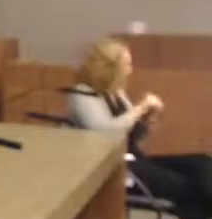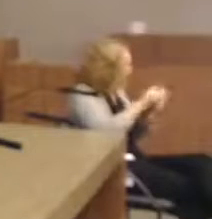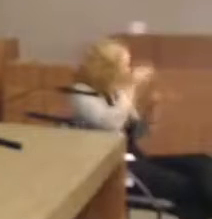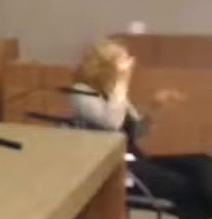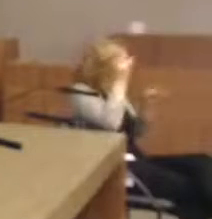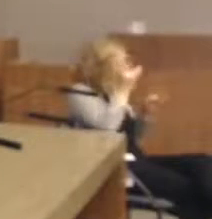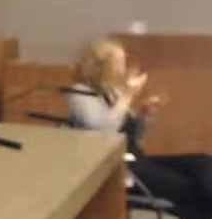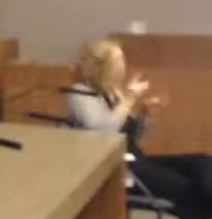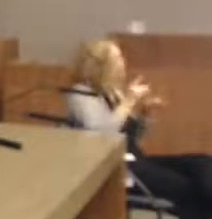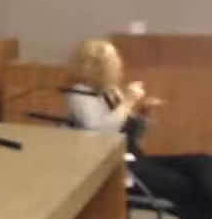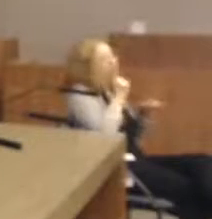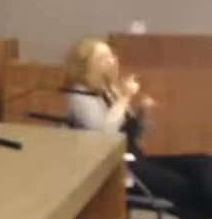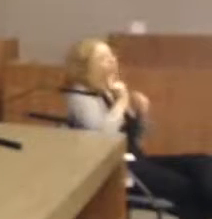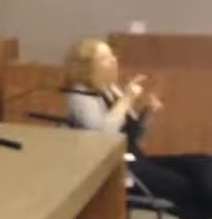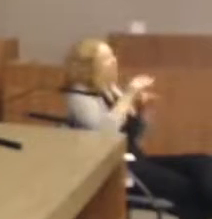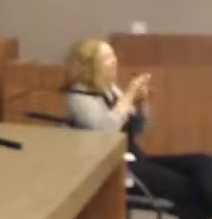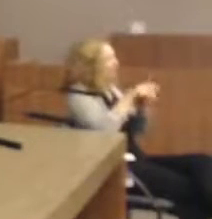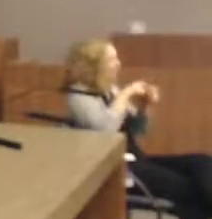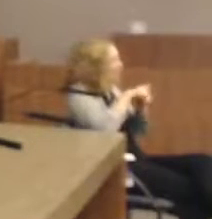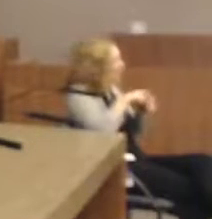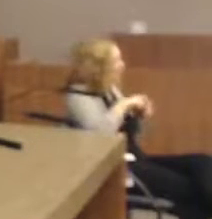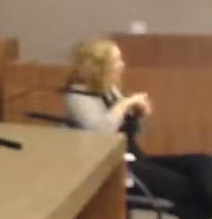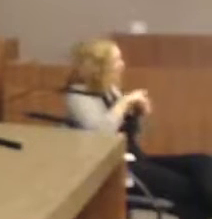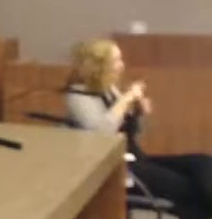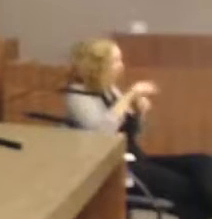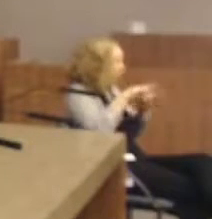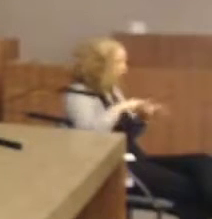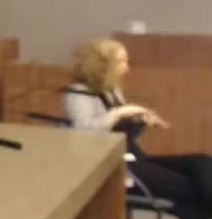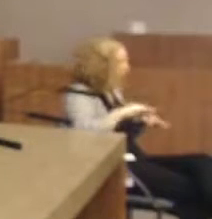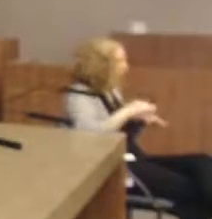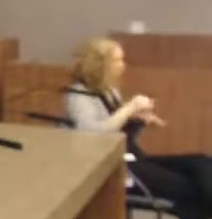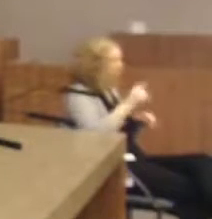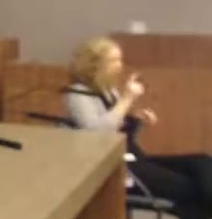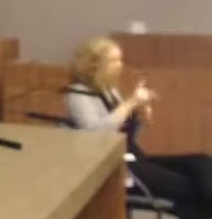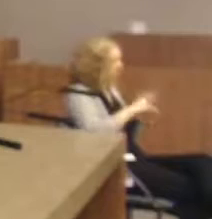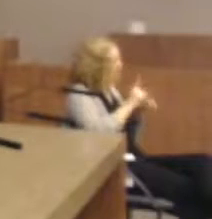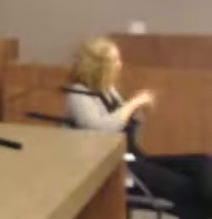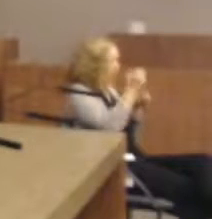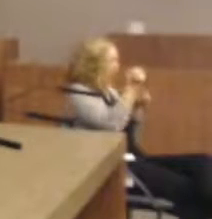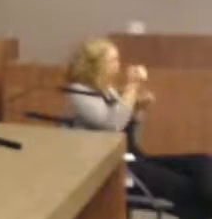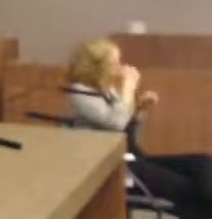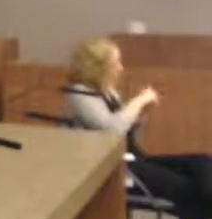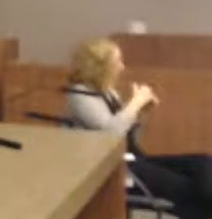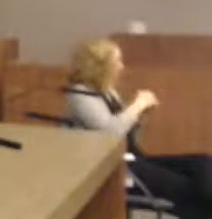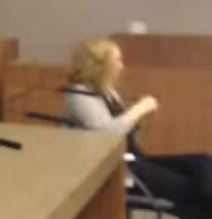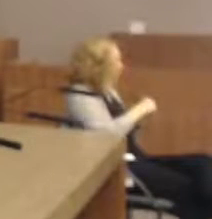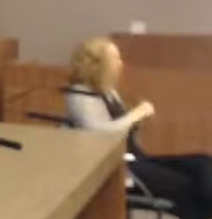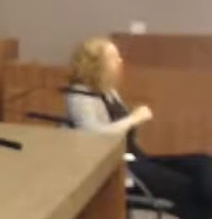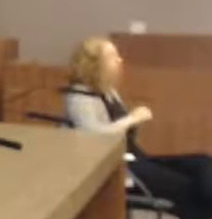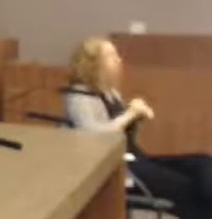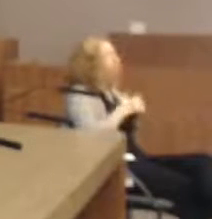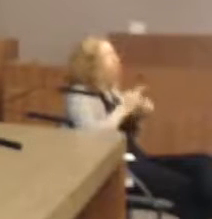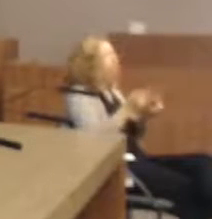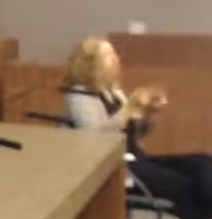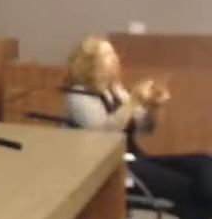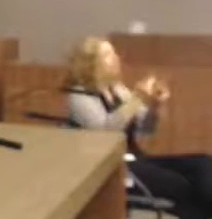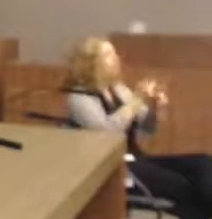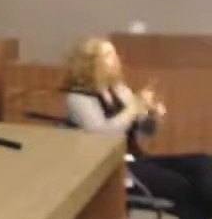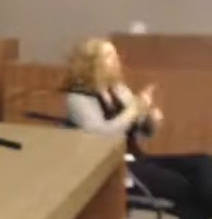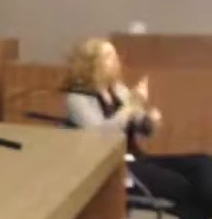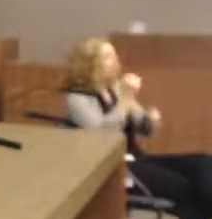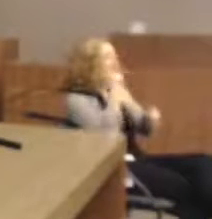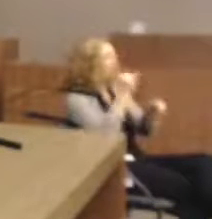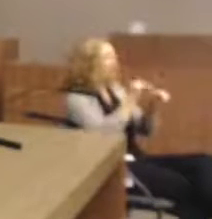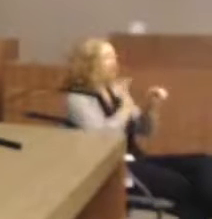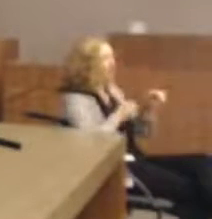details and directions during that time because people can't absorb the directions and the details. And then the worst thing is if our systems blame them later,